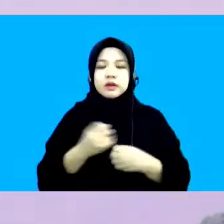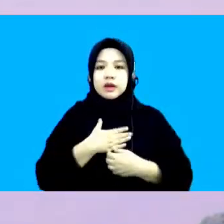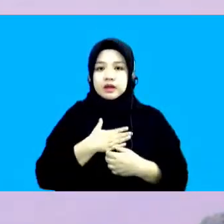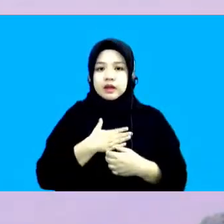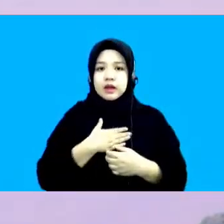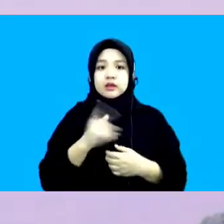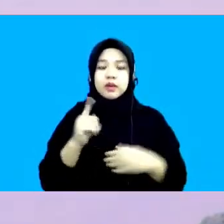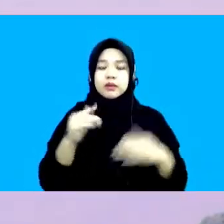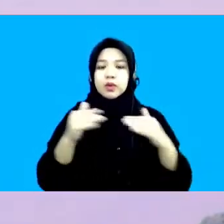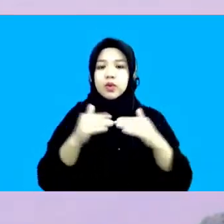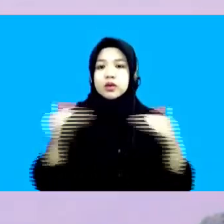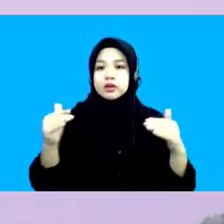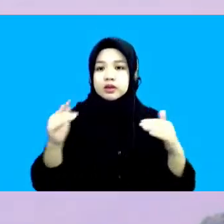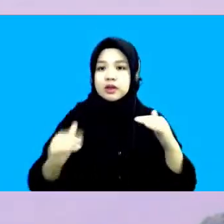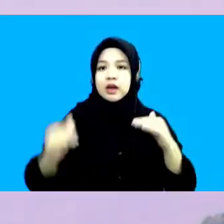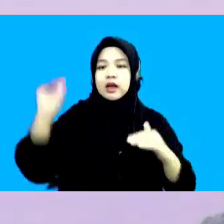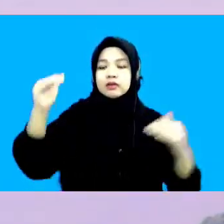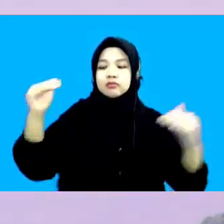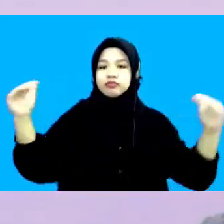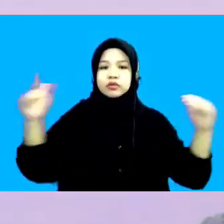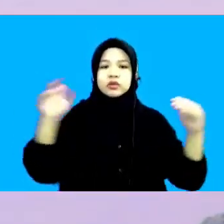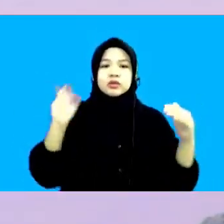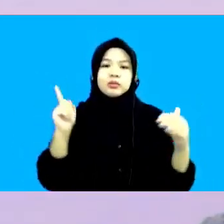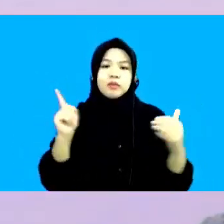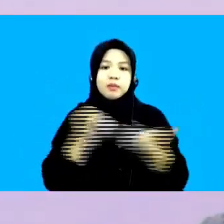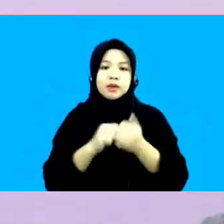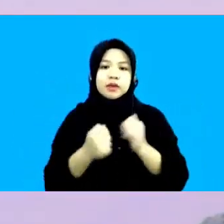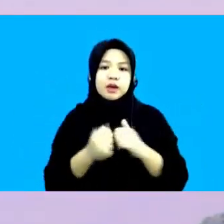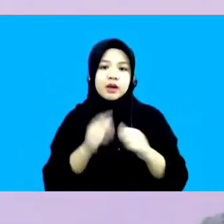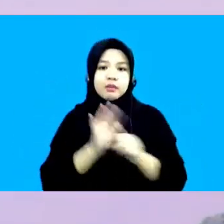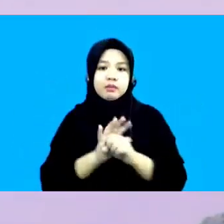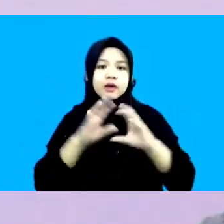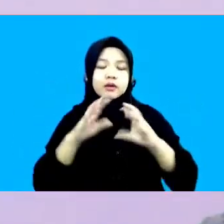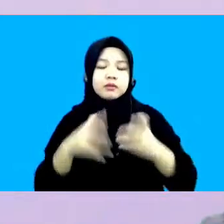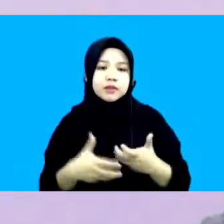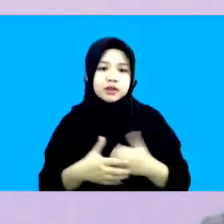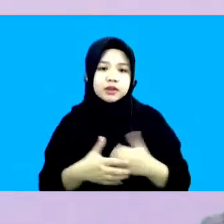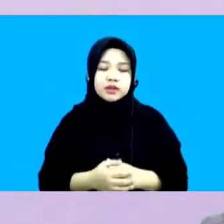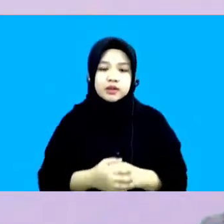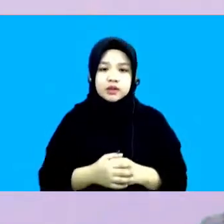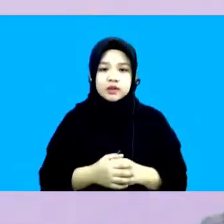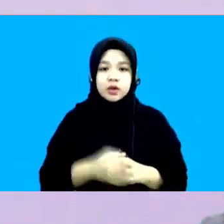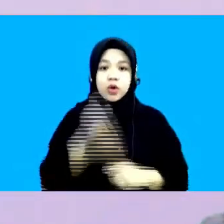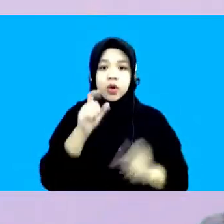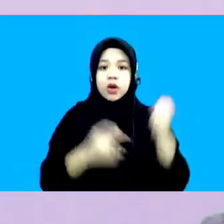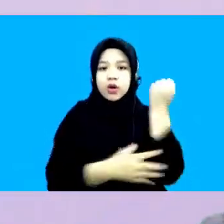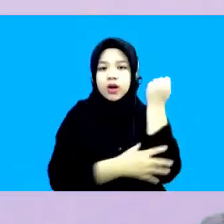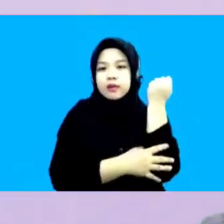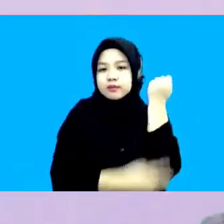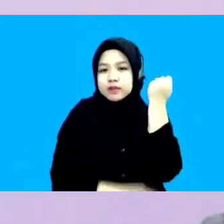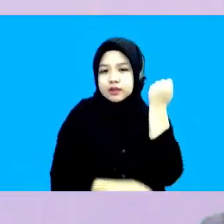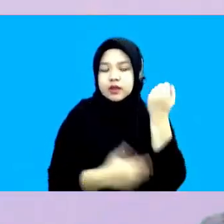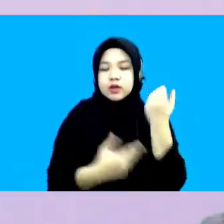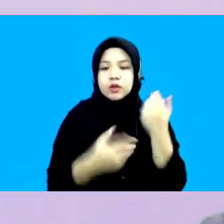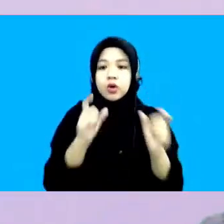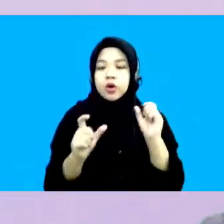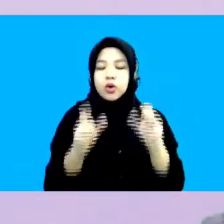think there are the other two, the housing, as well as the assets.